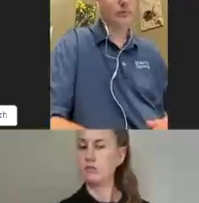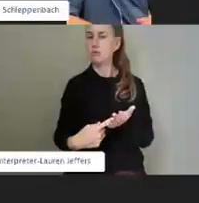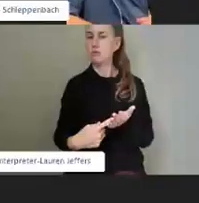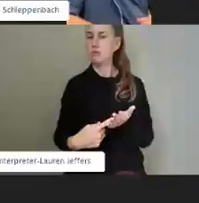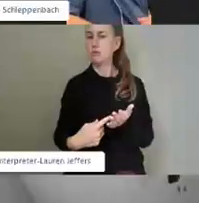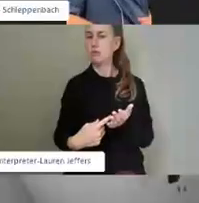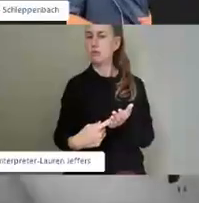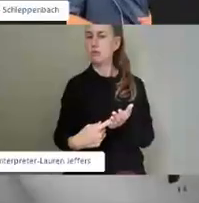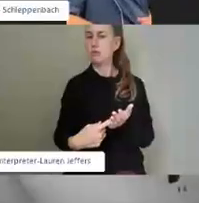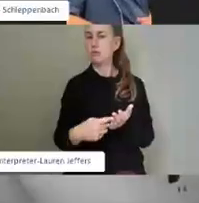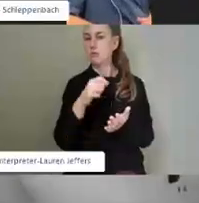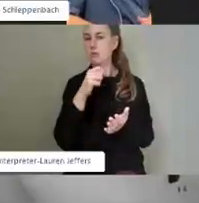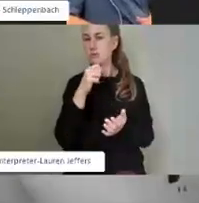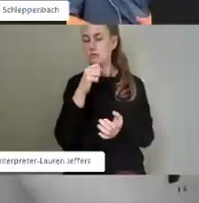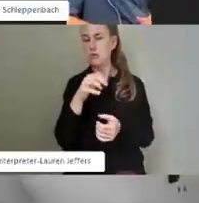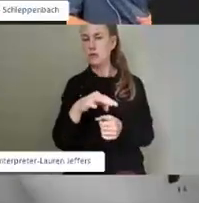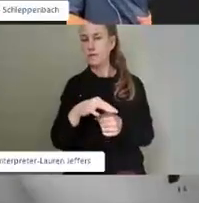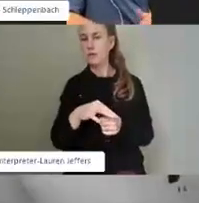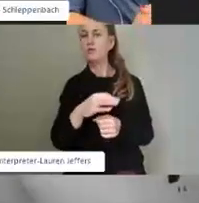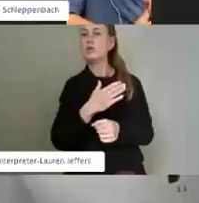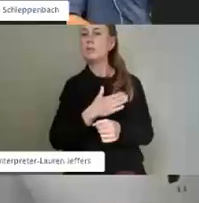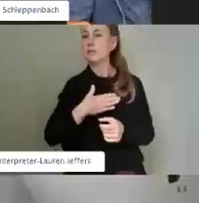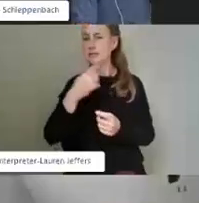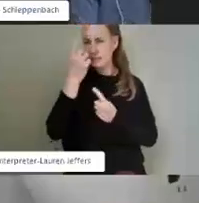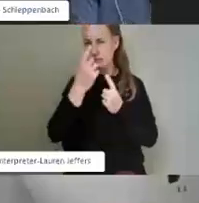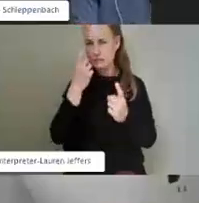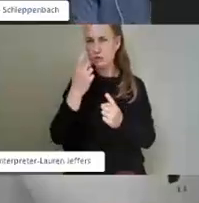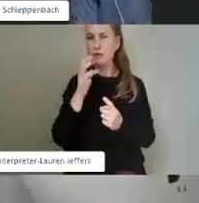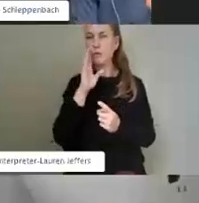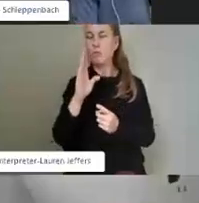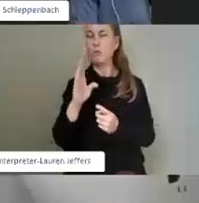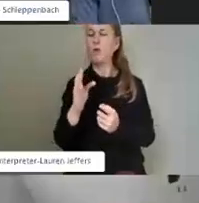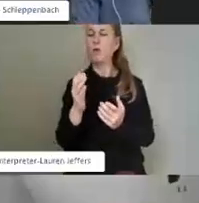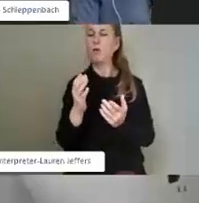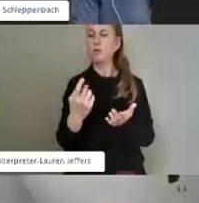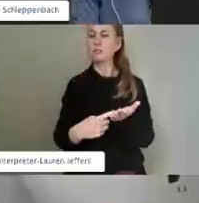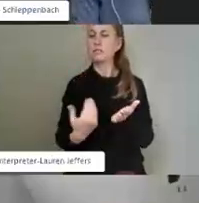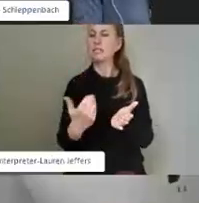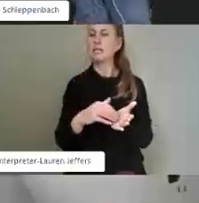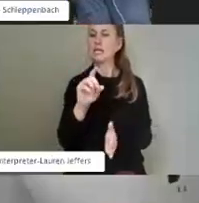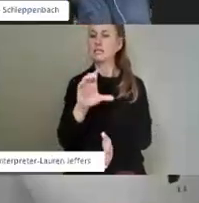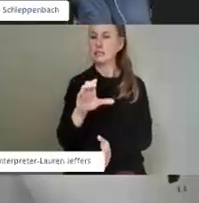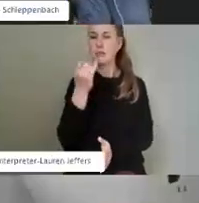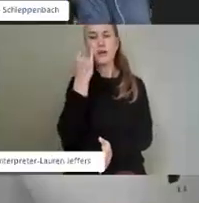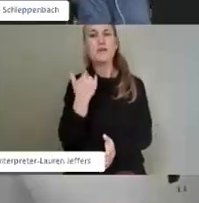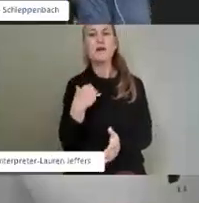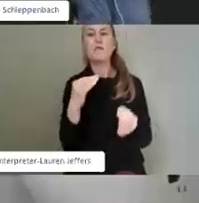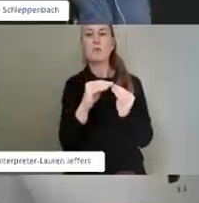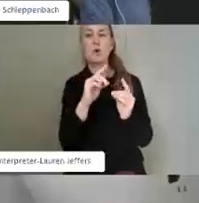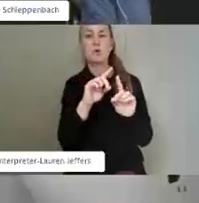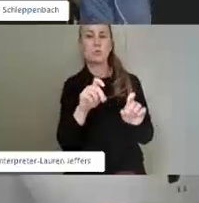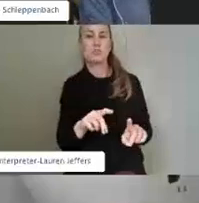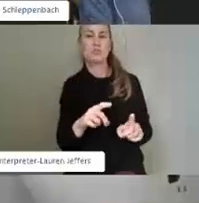consider this and we will bring this up again in December. If you have any further questions and stuff on it, we'll go from